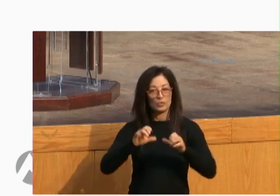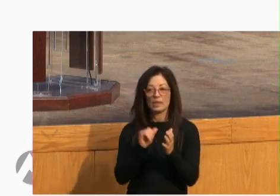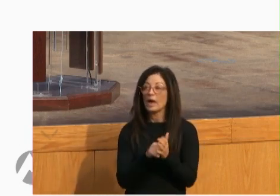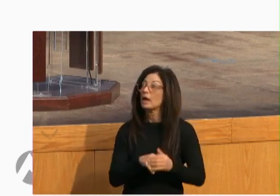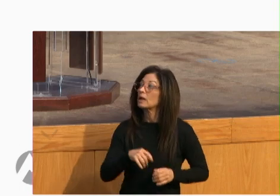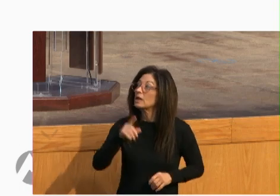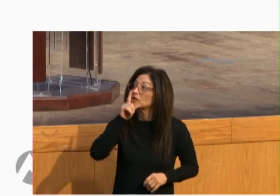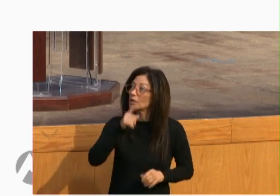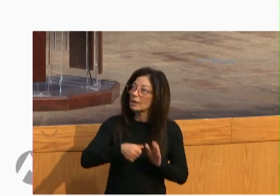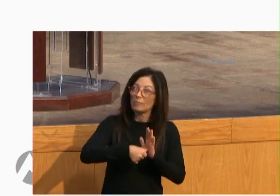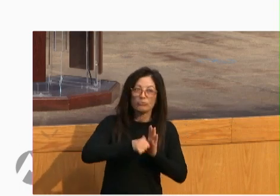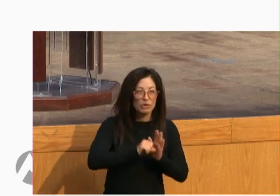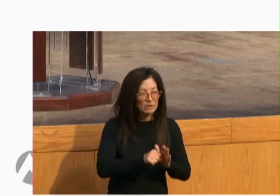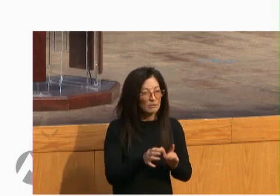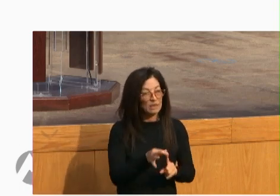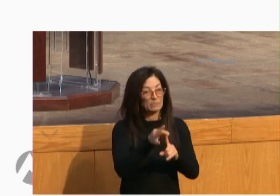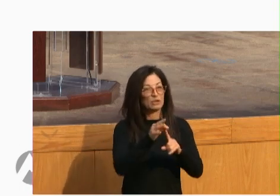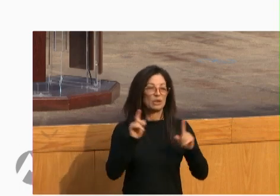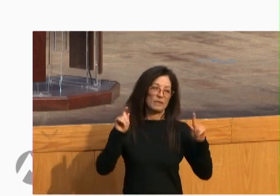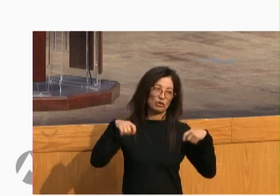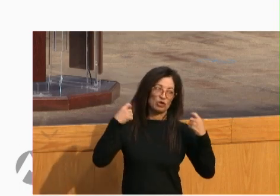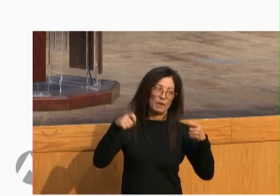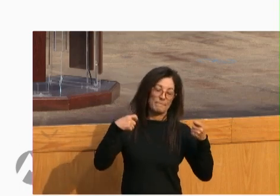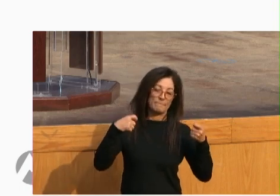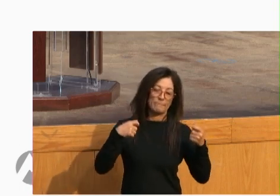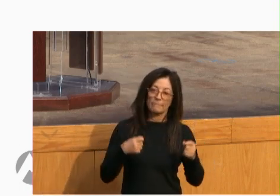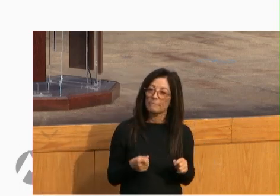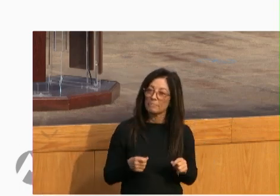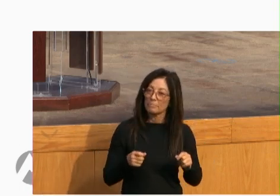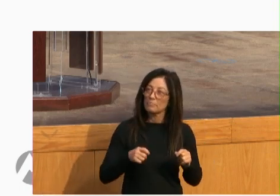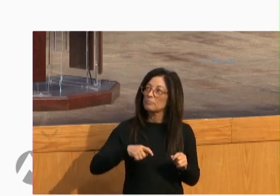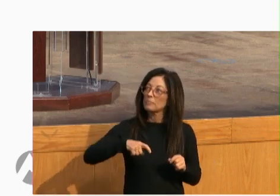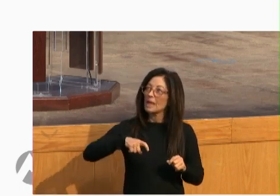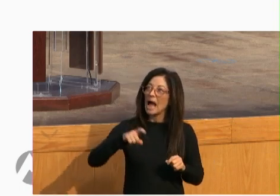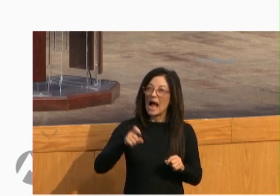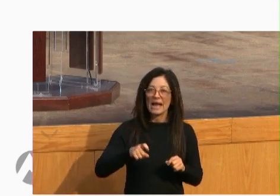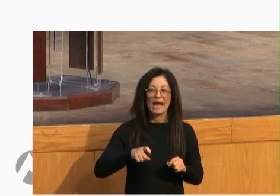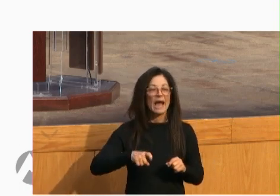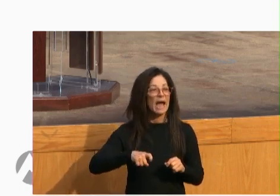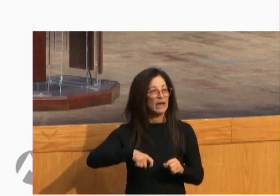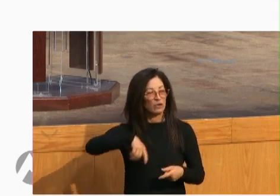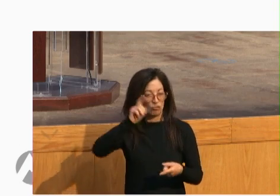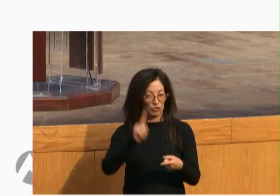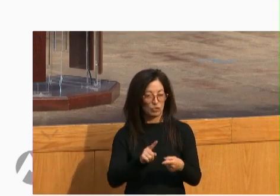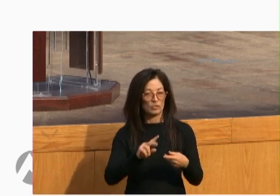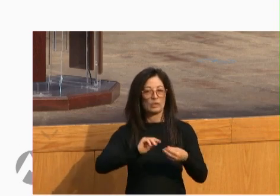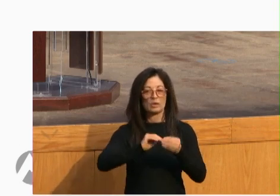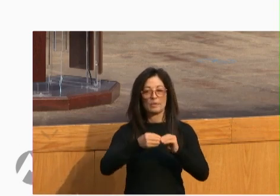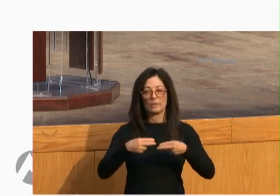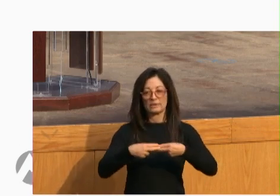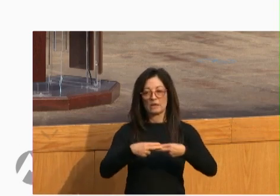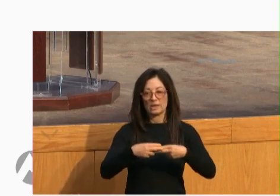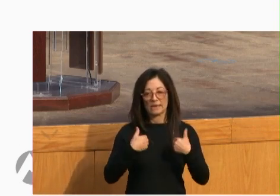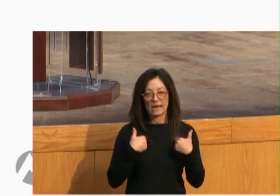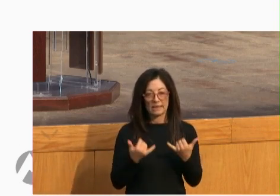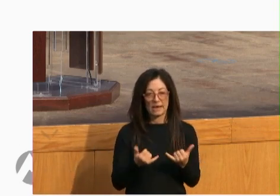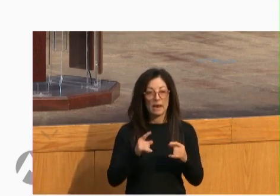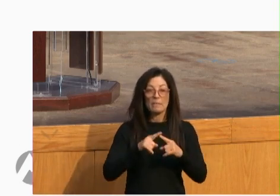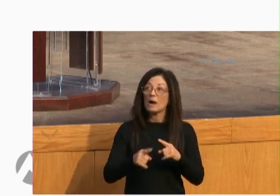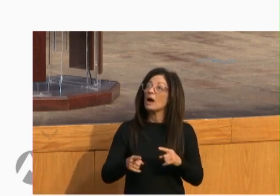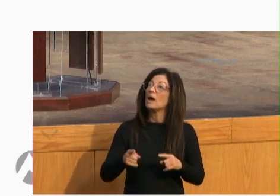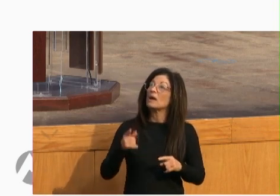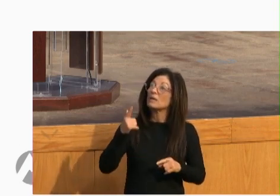It's really impressive, especially the gym. Had to cut back on some of the slides that I had for you today, but the fact that that's going